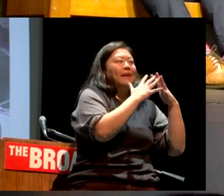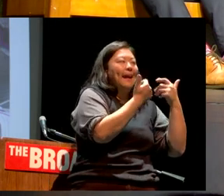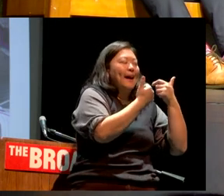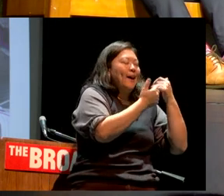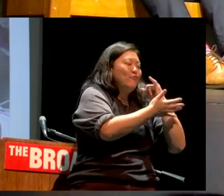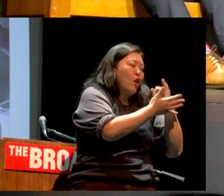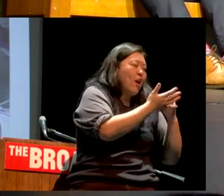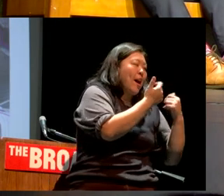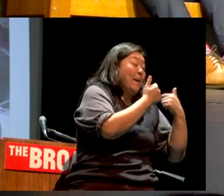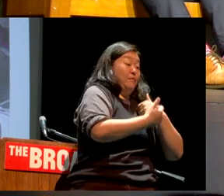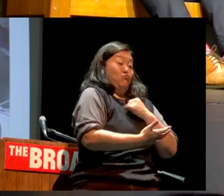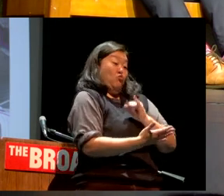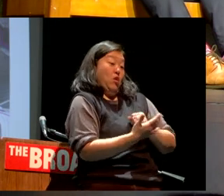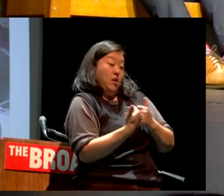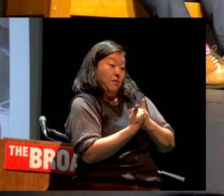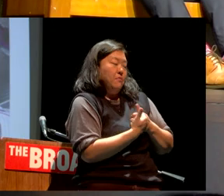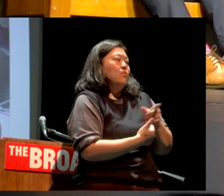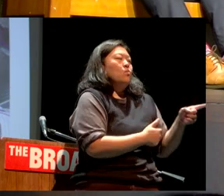So